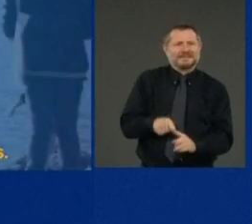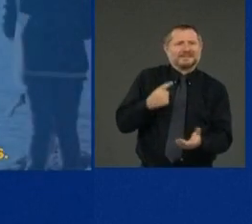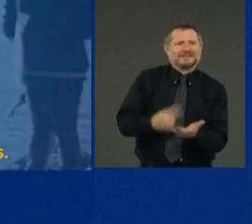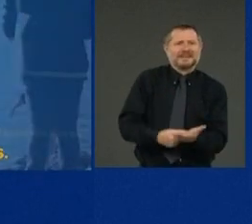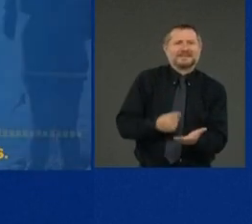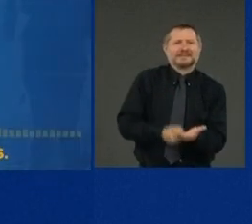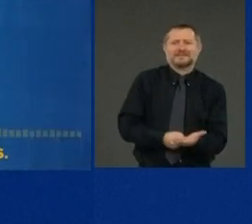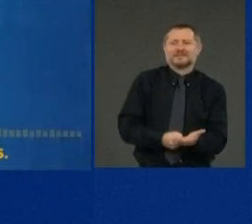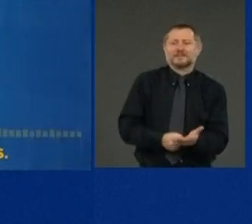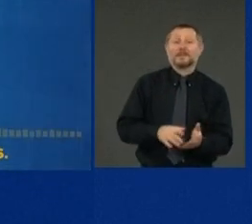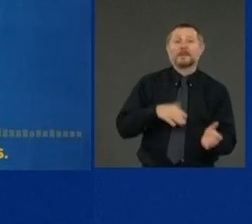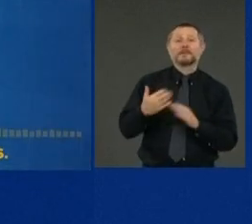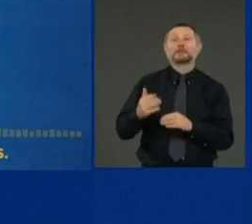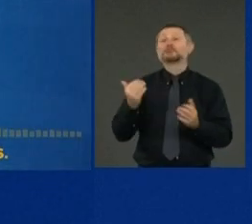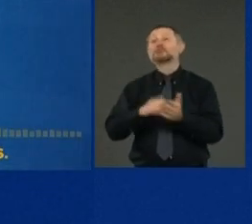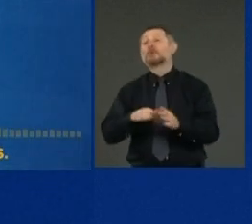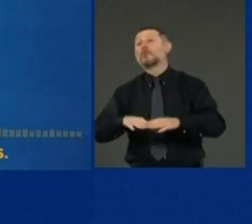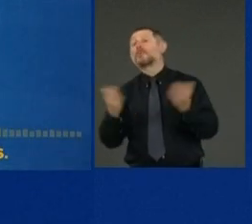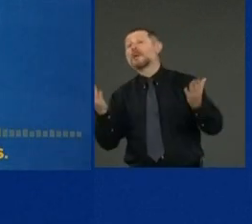On reopening,